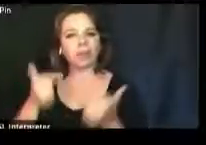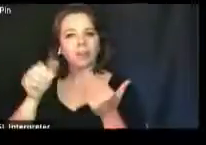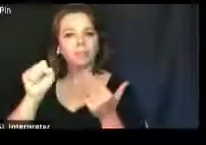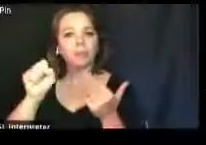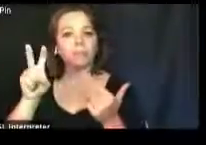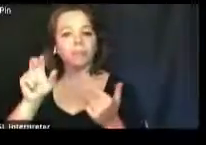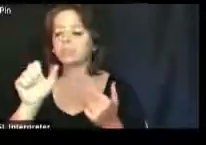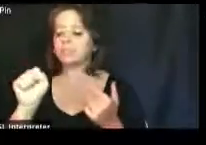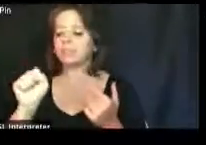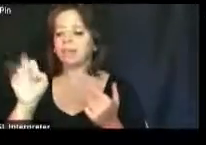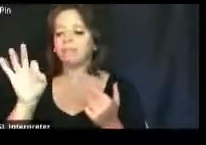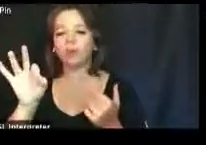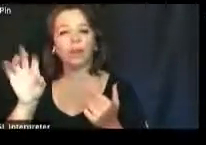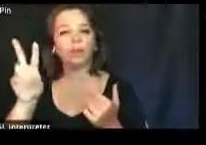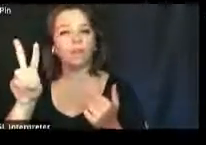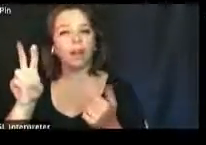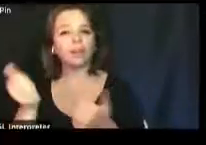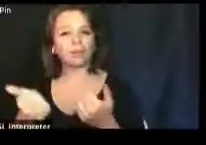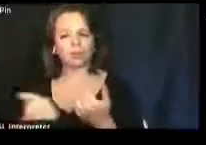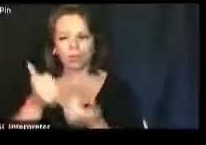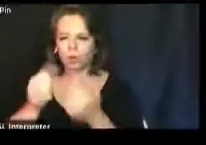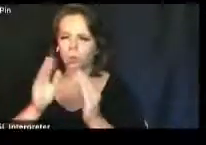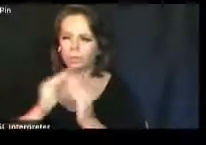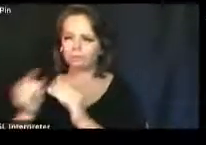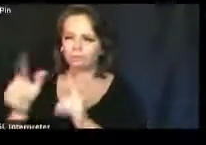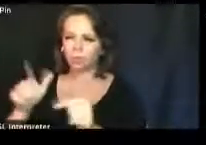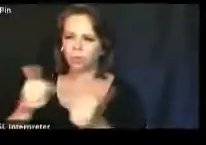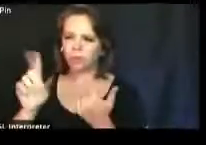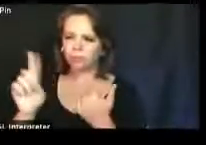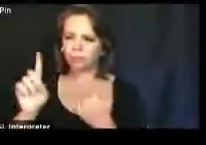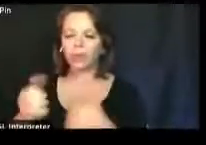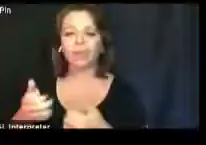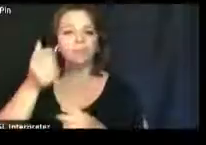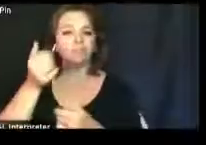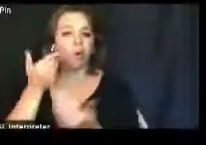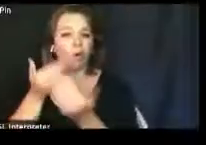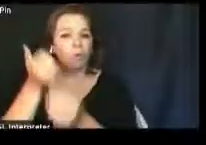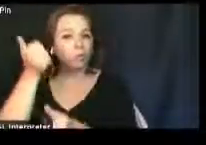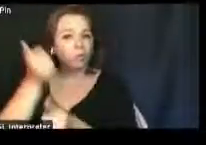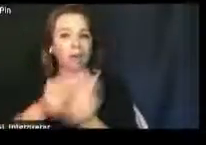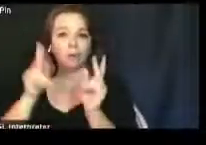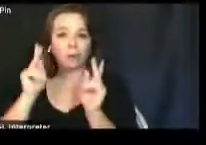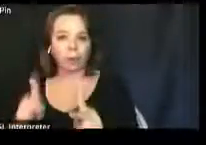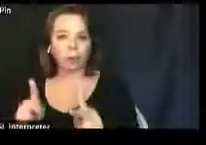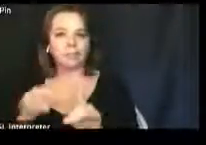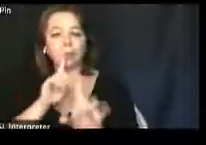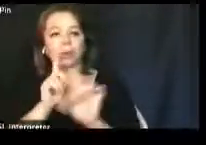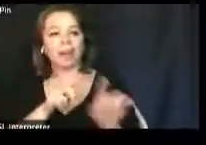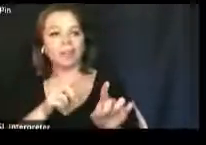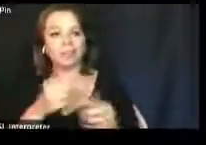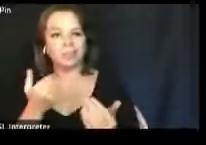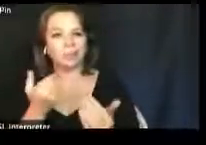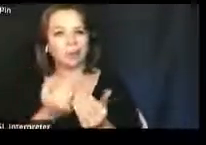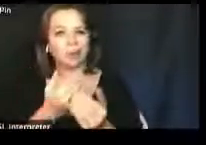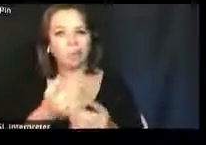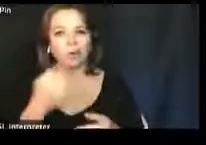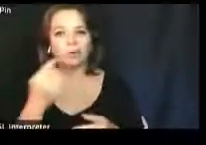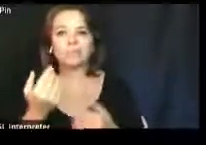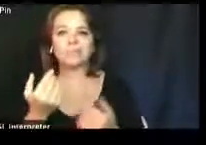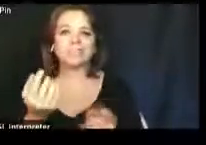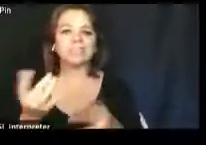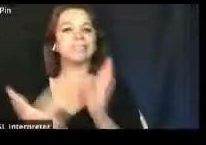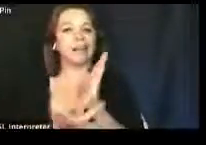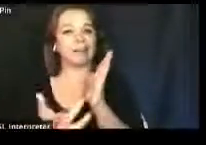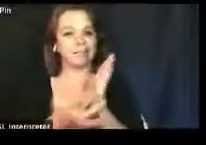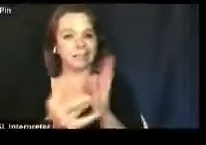do you live in? Nearly every Valley resident would give a technically inaccurate answer and name their community, which